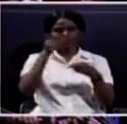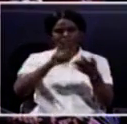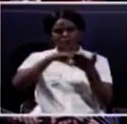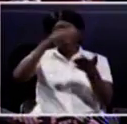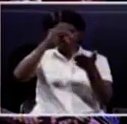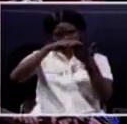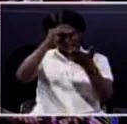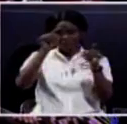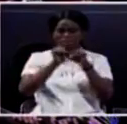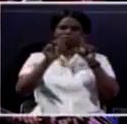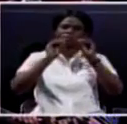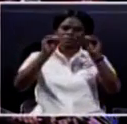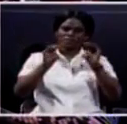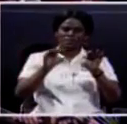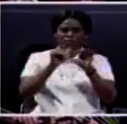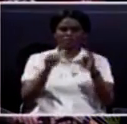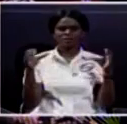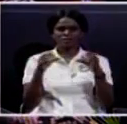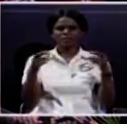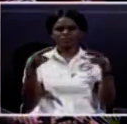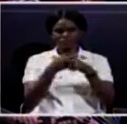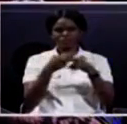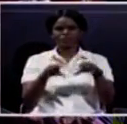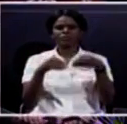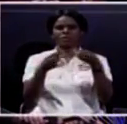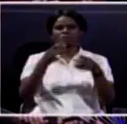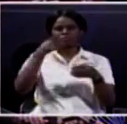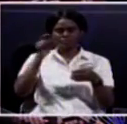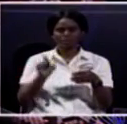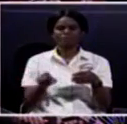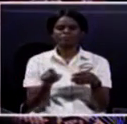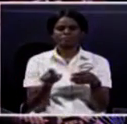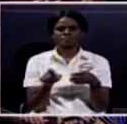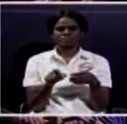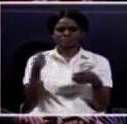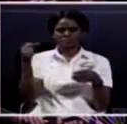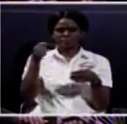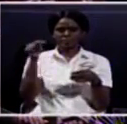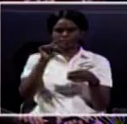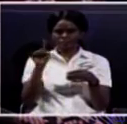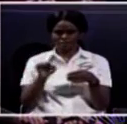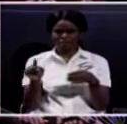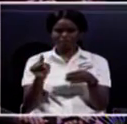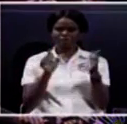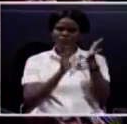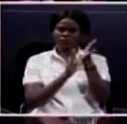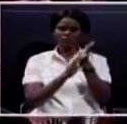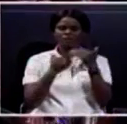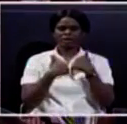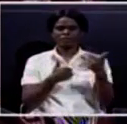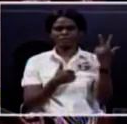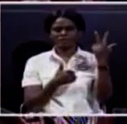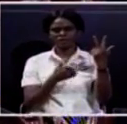and a teacher in the classroom must deliver. Professor, a school is made up of 3 elements: